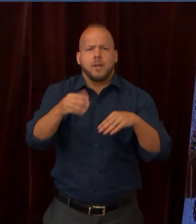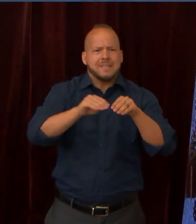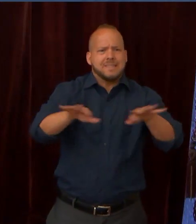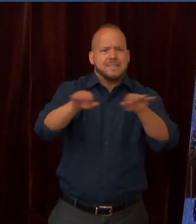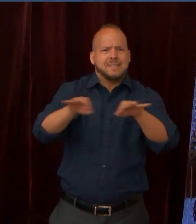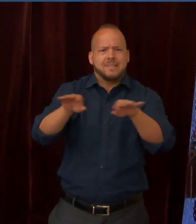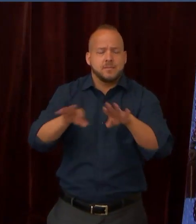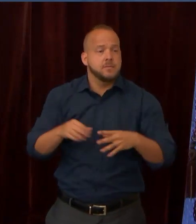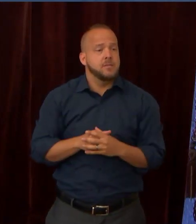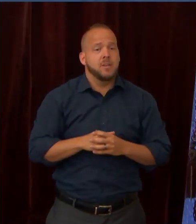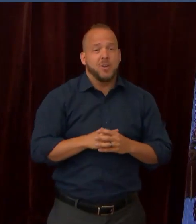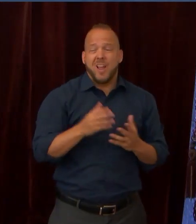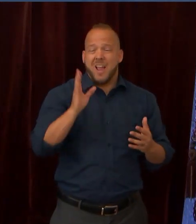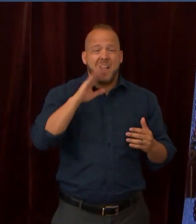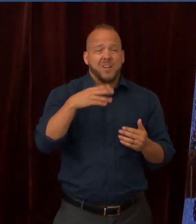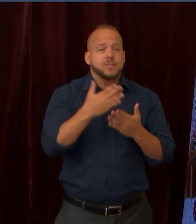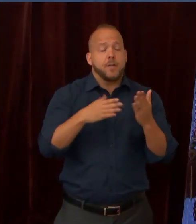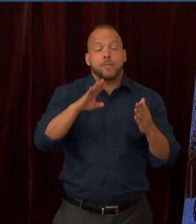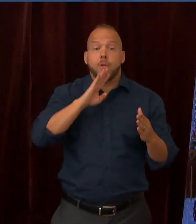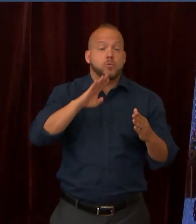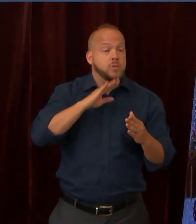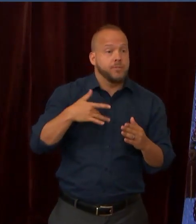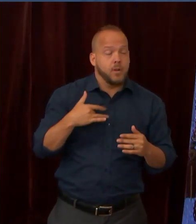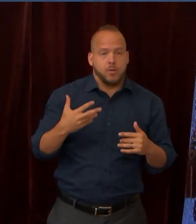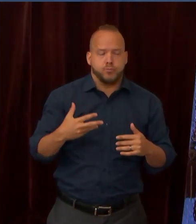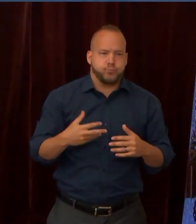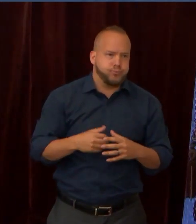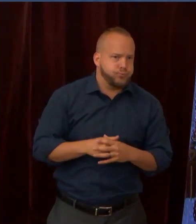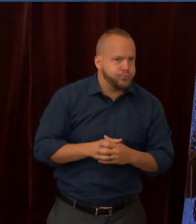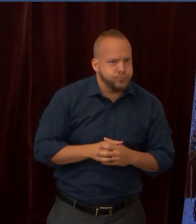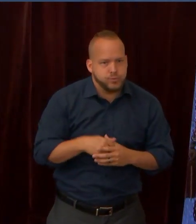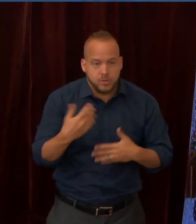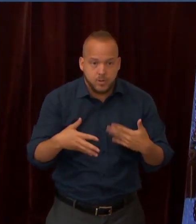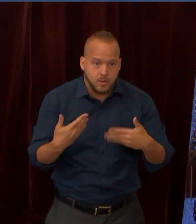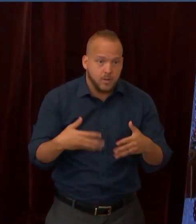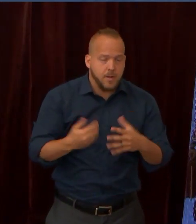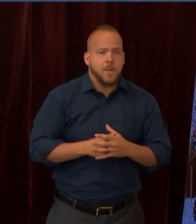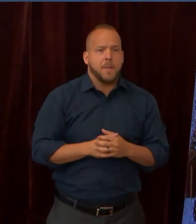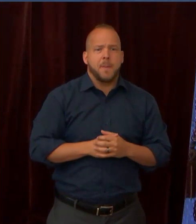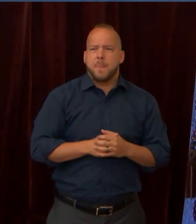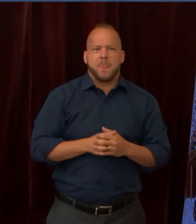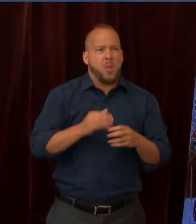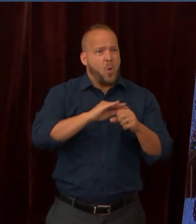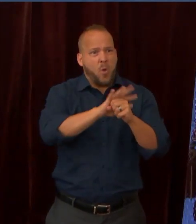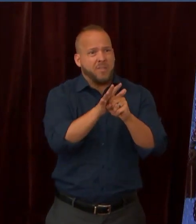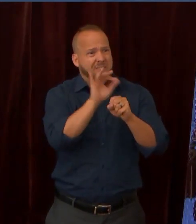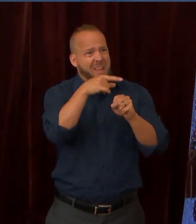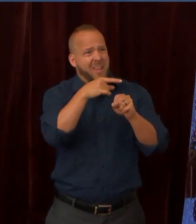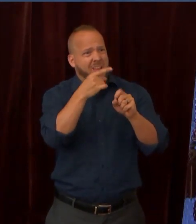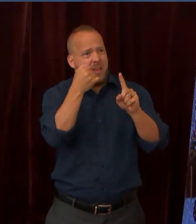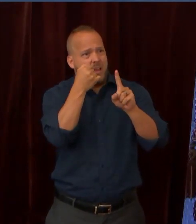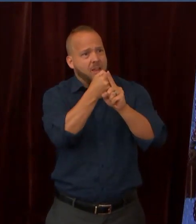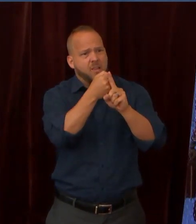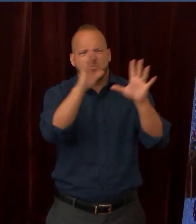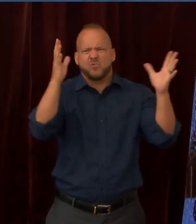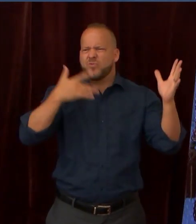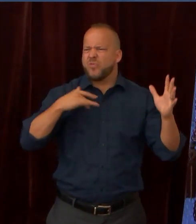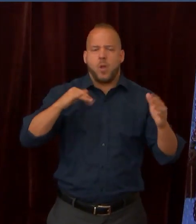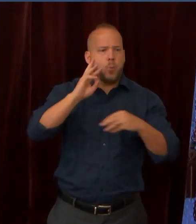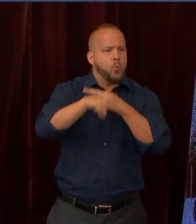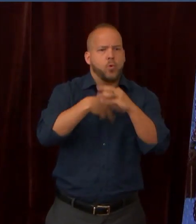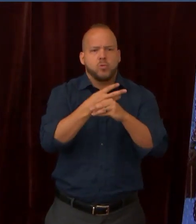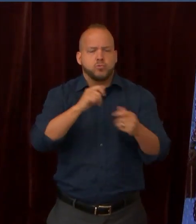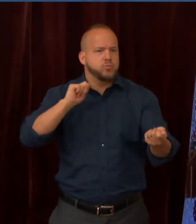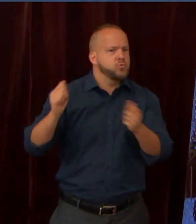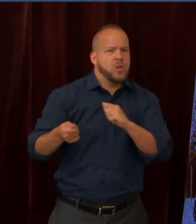by an unprecedented event that has not happened in the last century in the state of Washington, which has increased